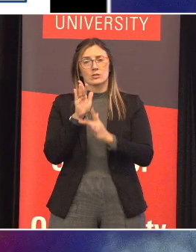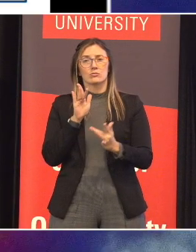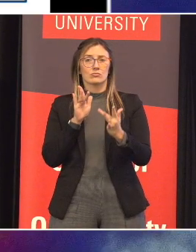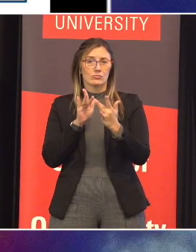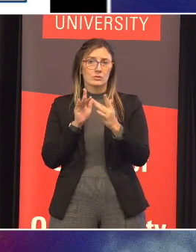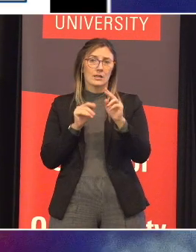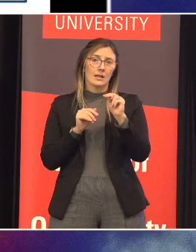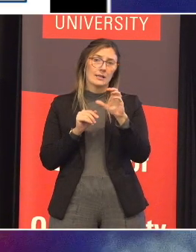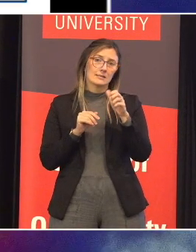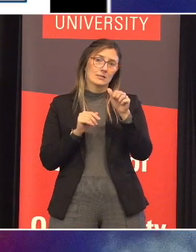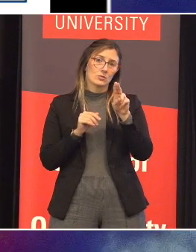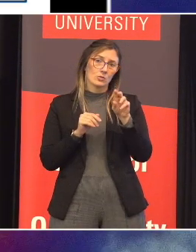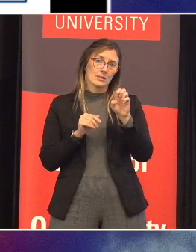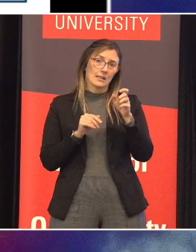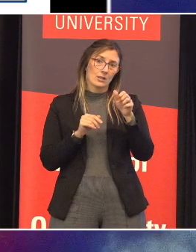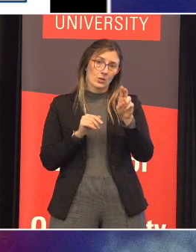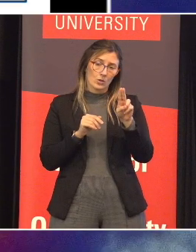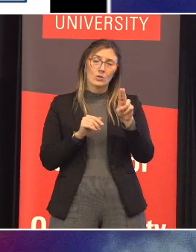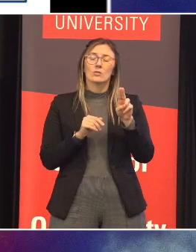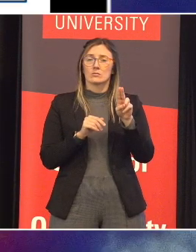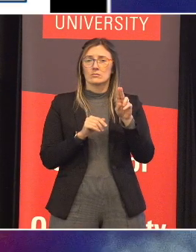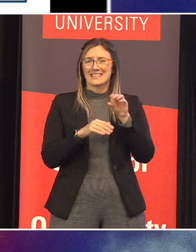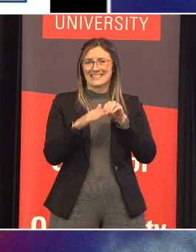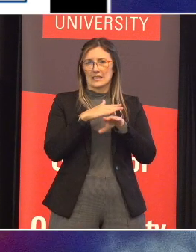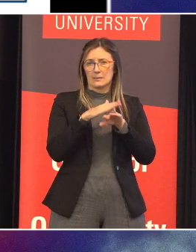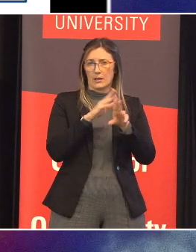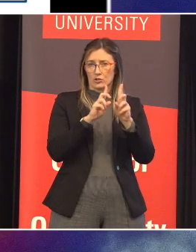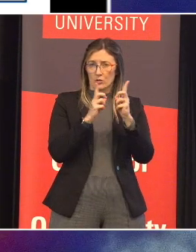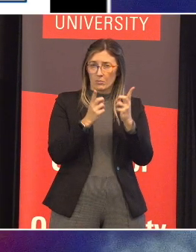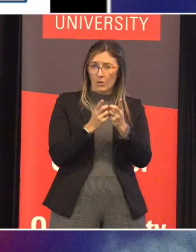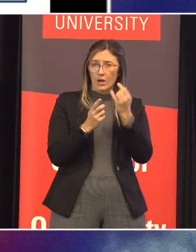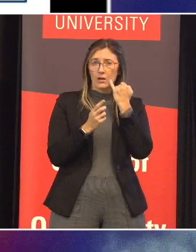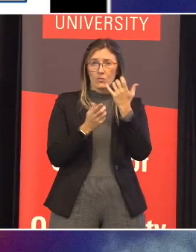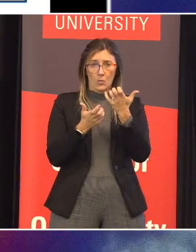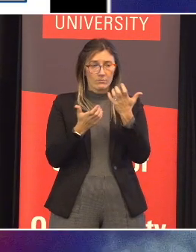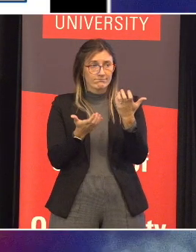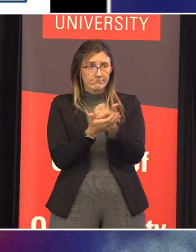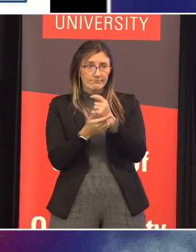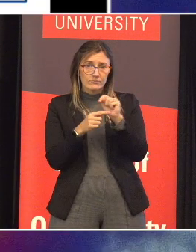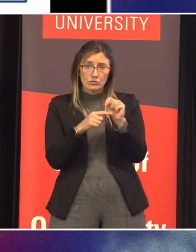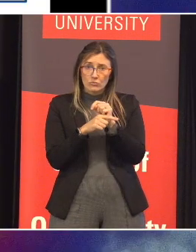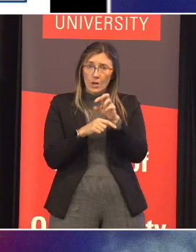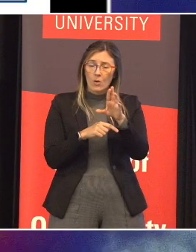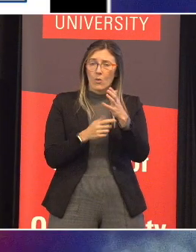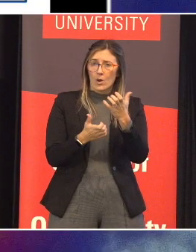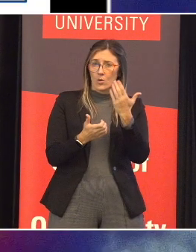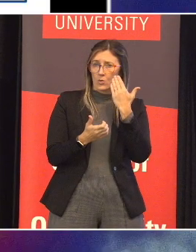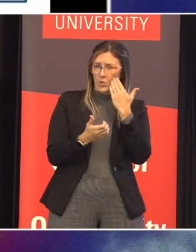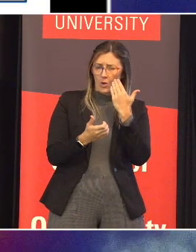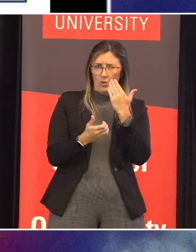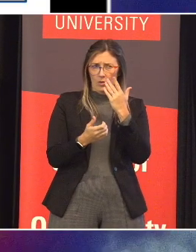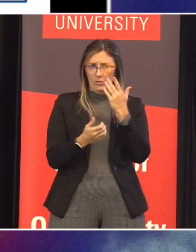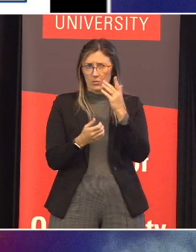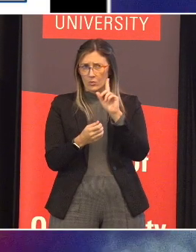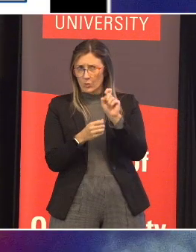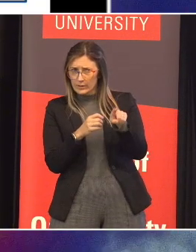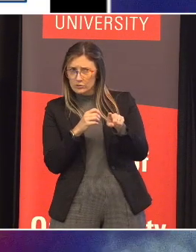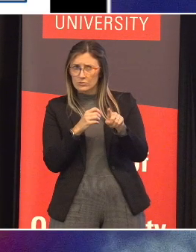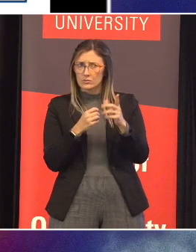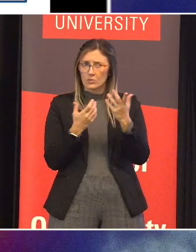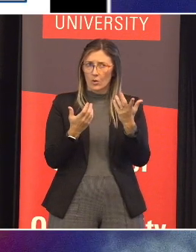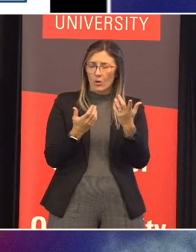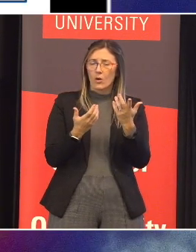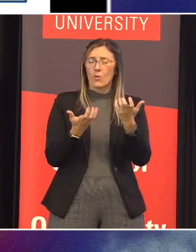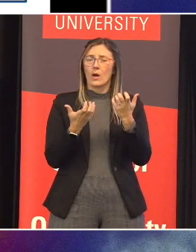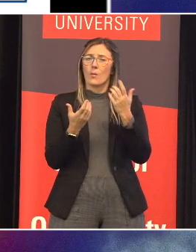accessibility@ncsu.edu if you need support or training or have a question or wonder about the accessibility of a tool that you don't see listed. I've